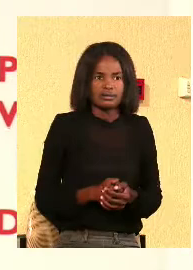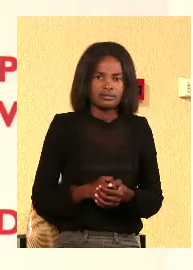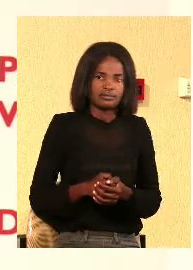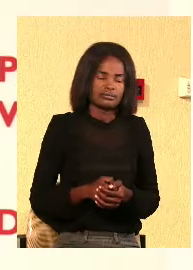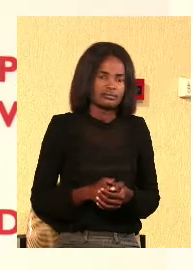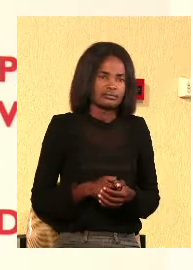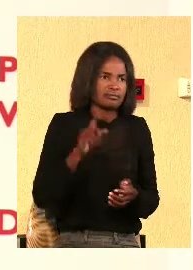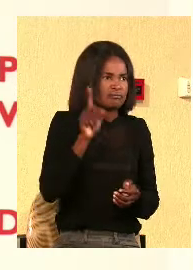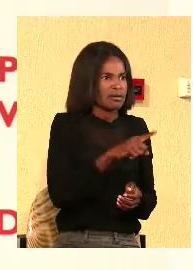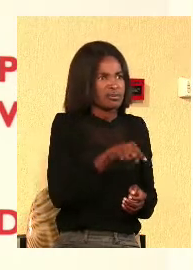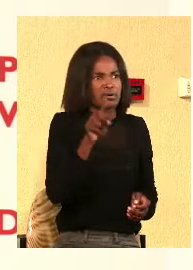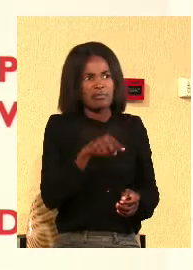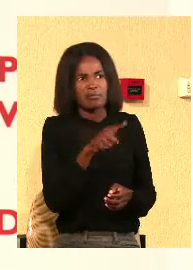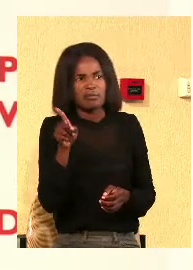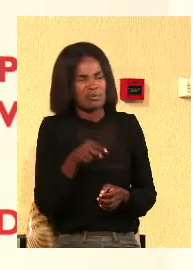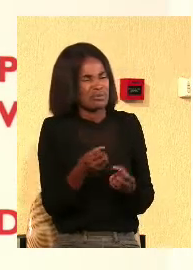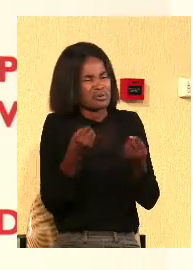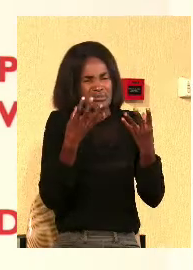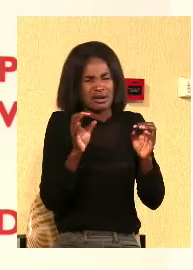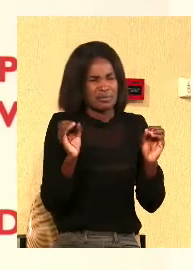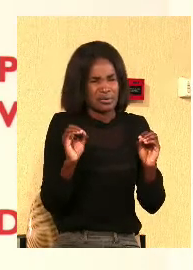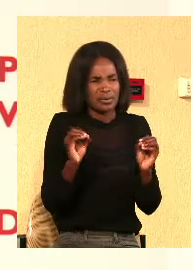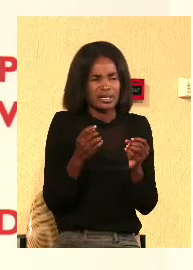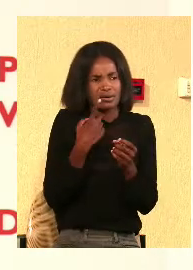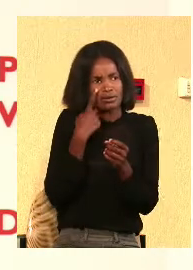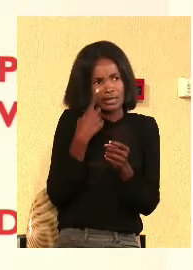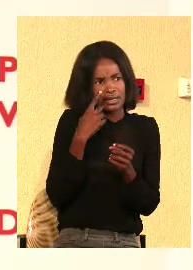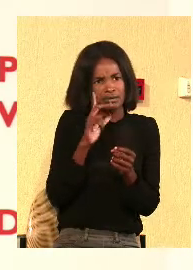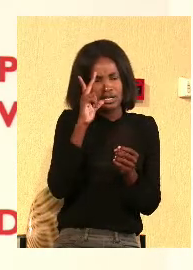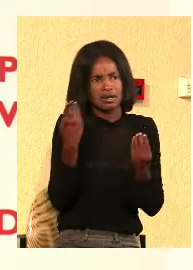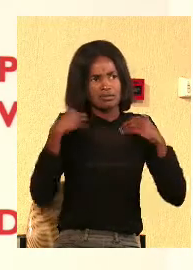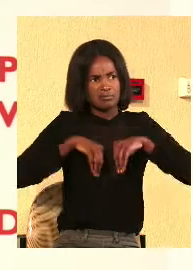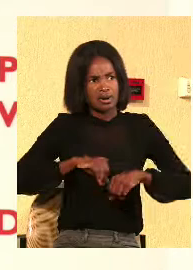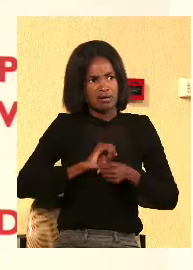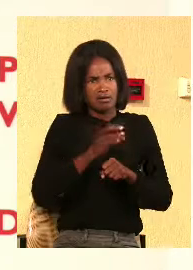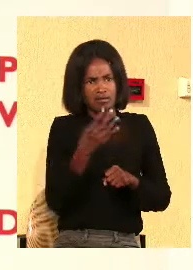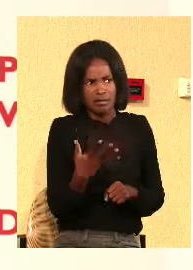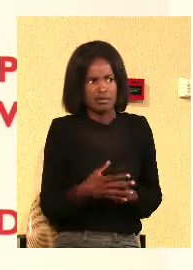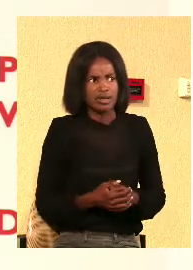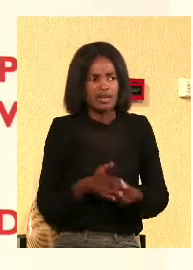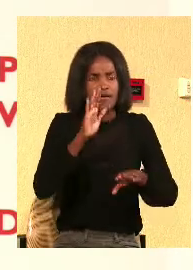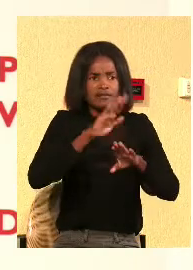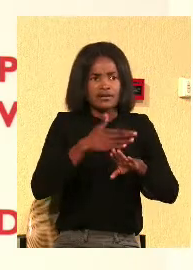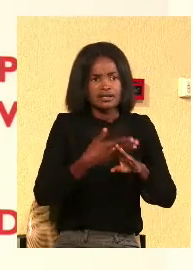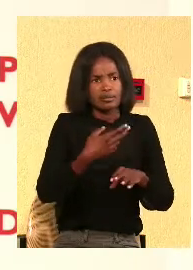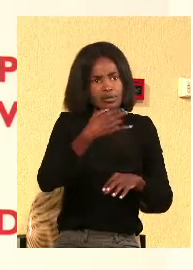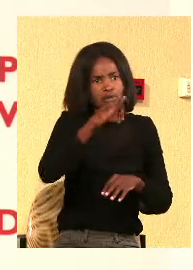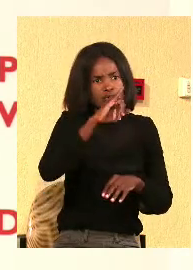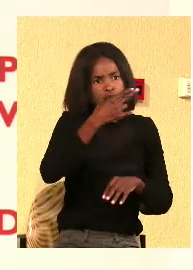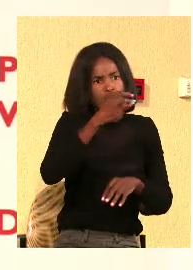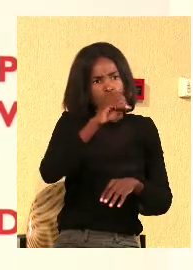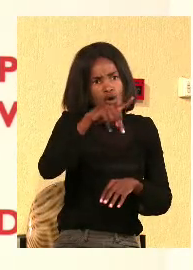according to the available data that we have. I mean, you can go to the Johns Hopkins University and check how